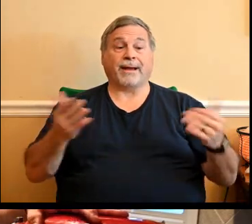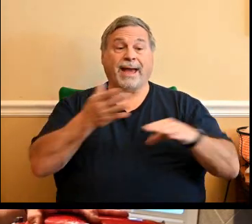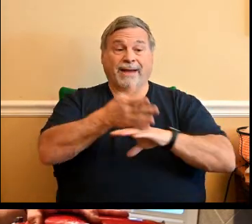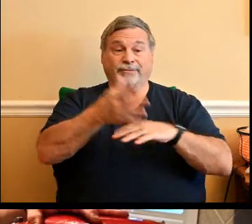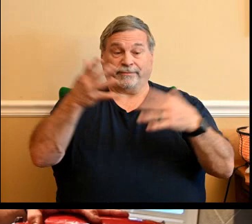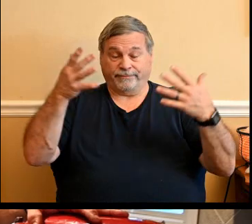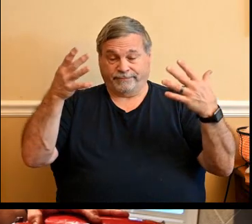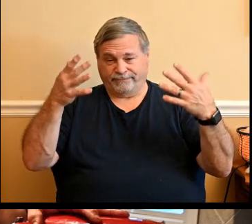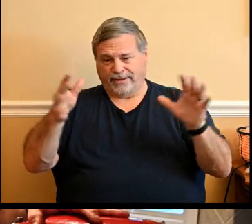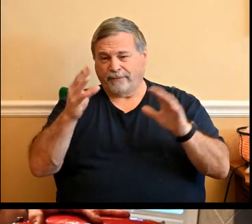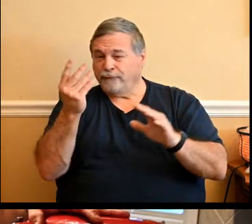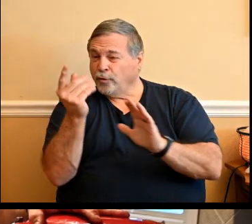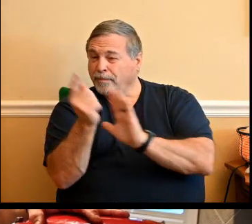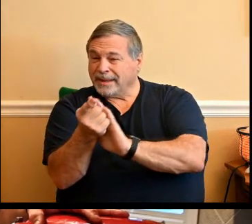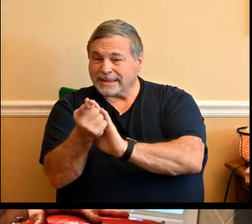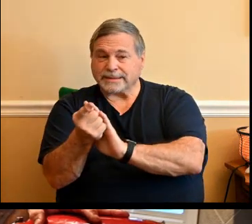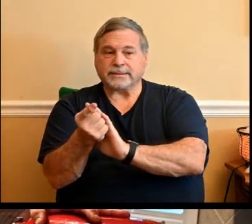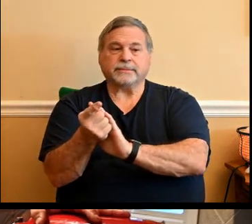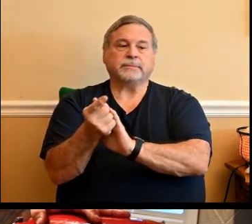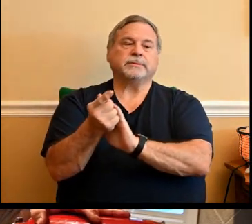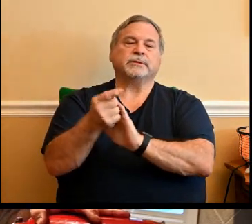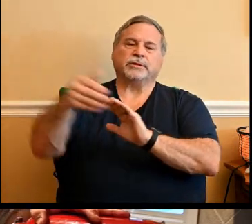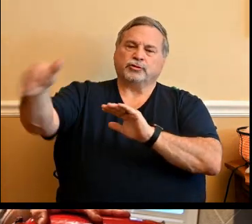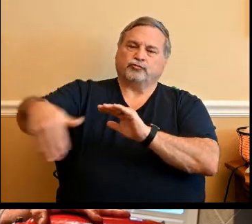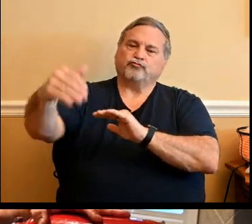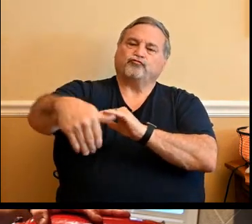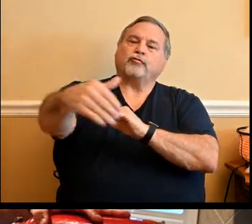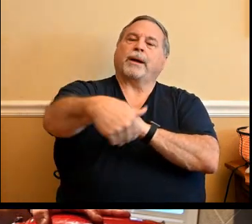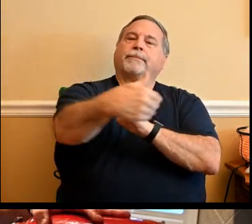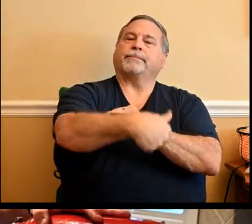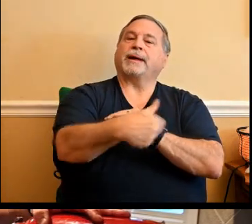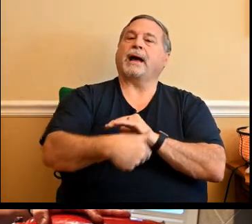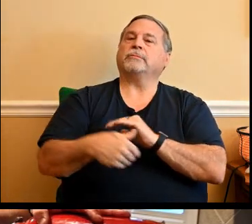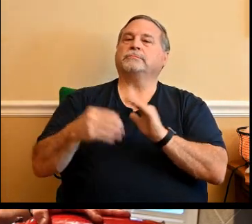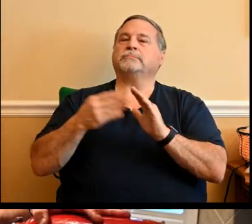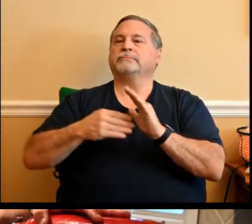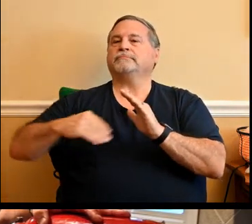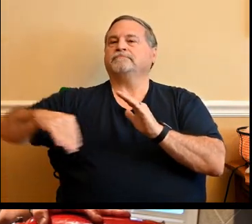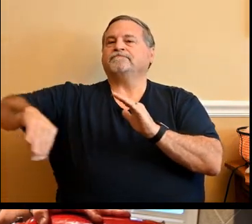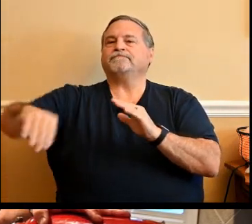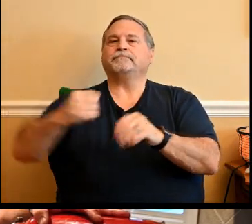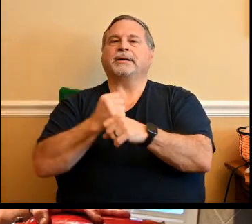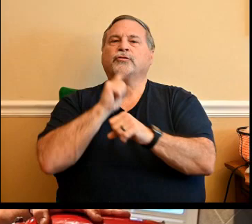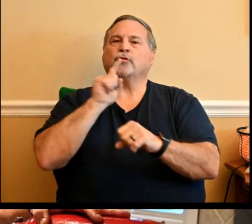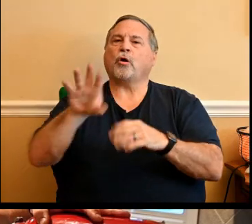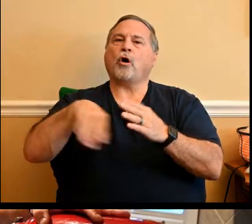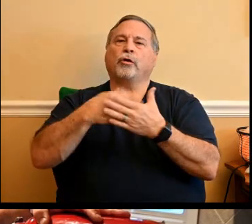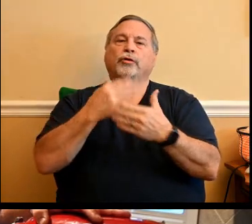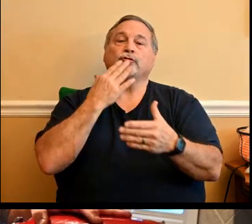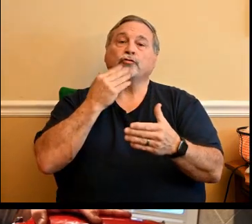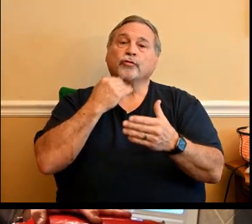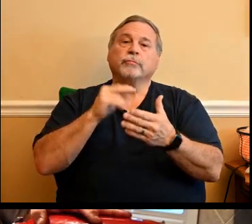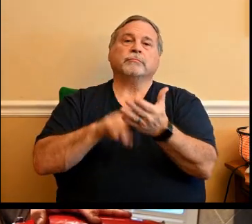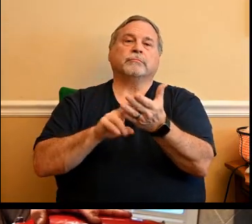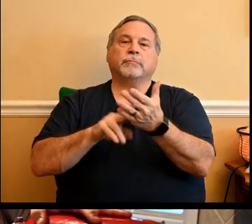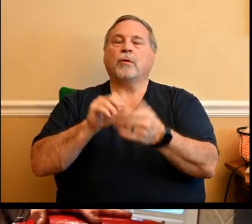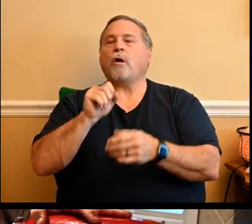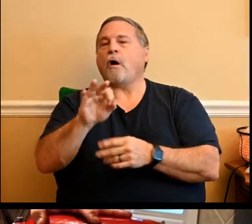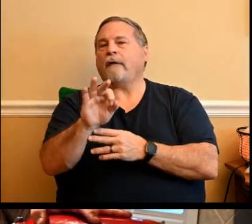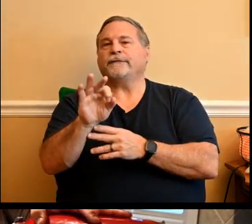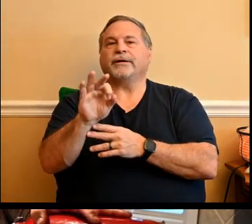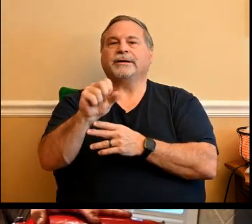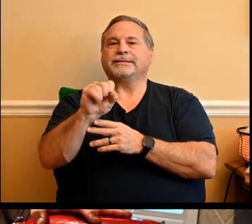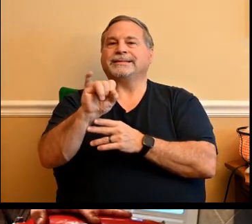Now after you let it go for just a couple minutes, you want to scrape down the sides. You want to make sure you're getting all the sugar off of